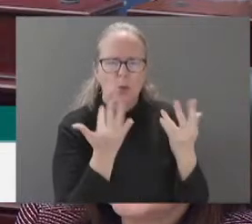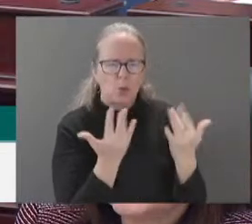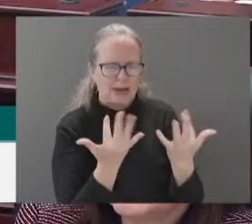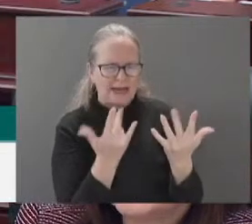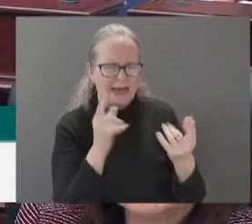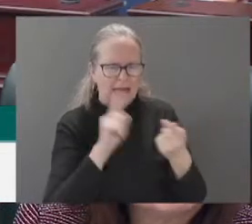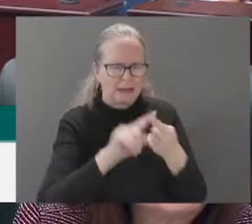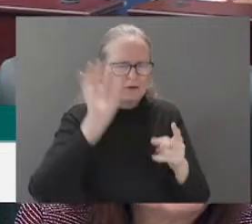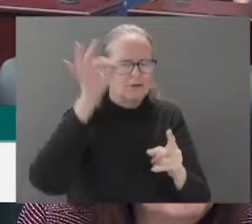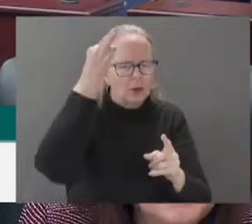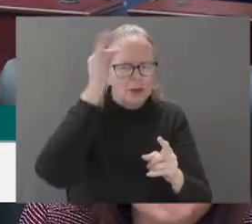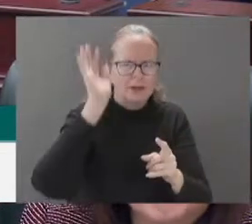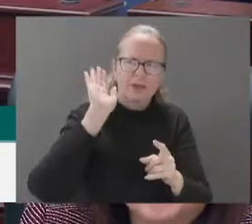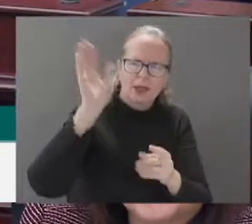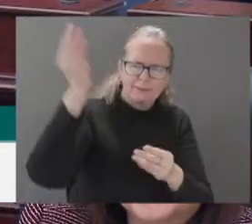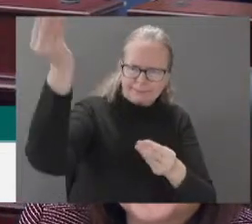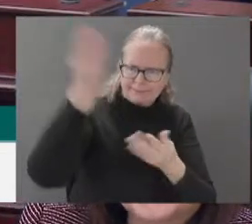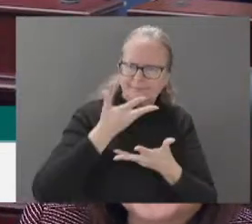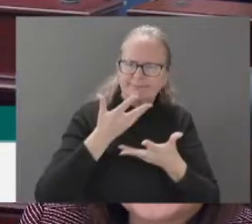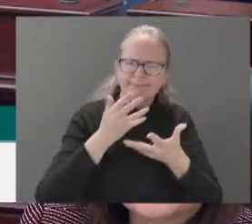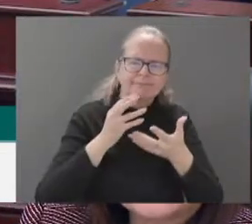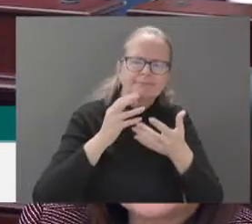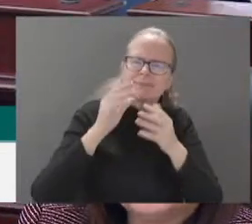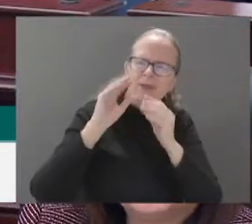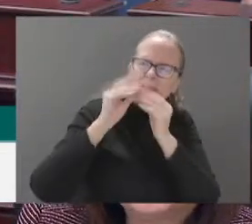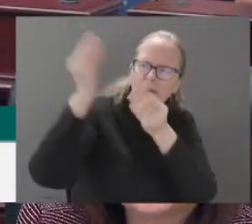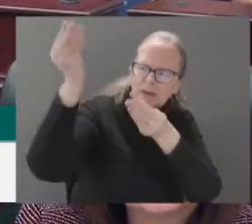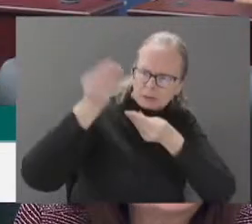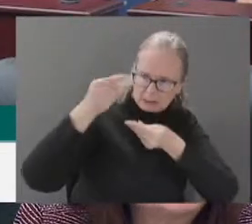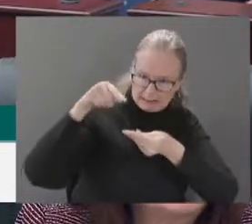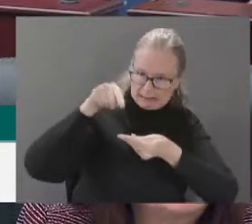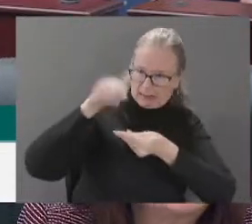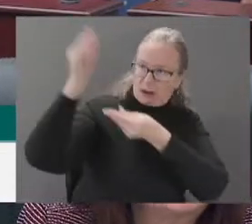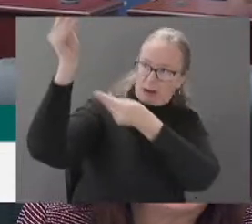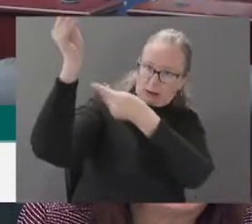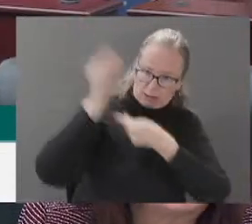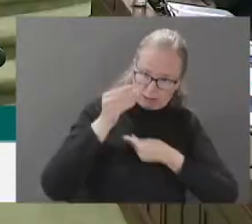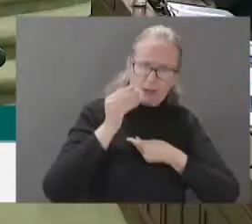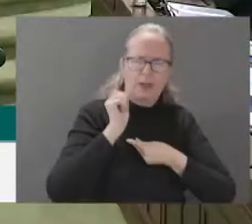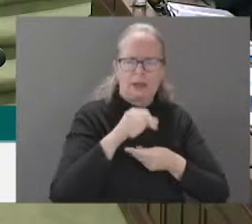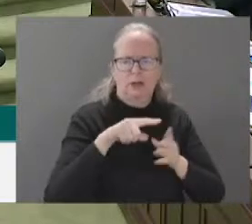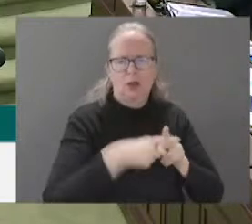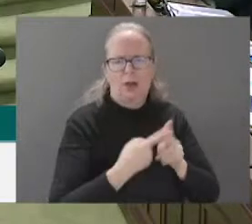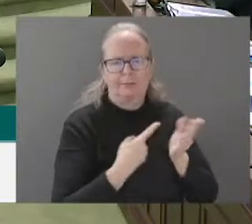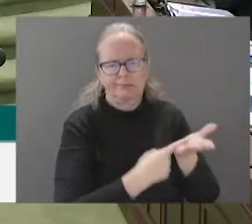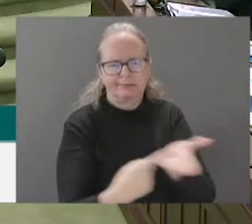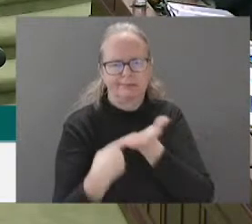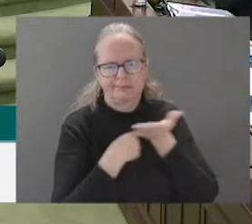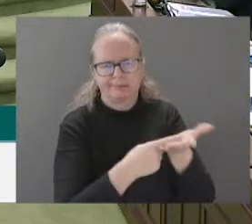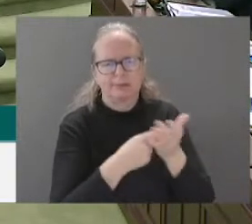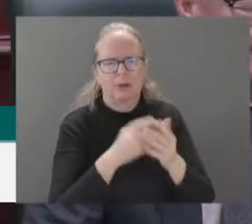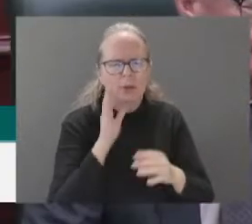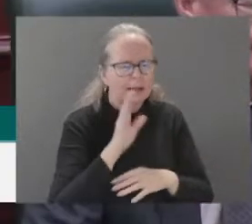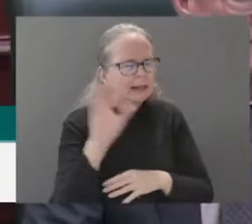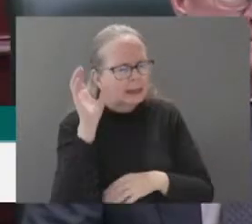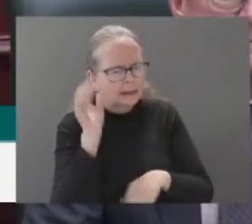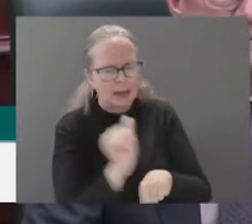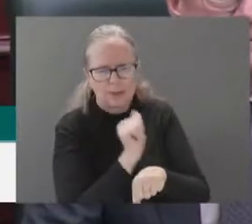re uh re-energize this conversation with Alberton and hear from them where we'd like how they'd like us to The Honorable member for Calgary